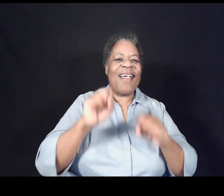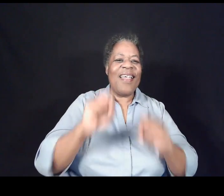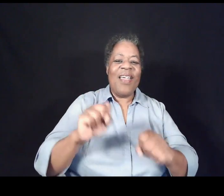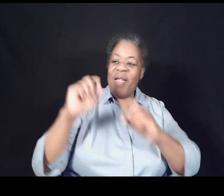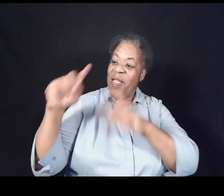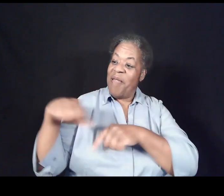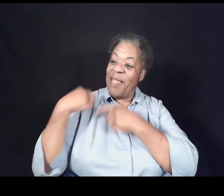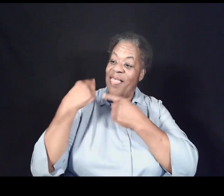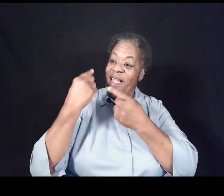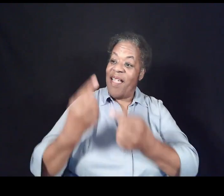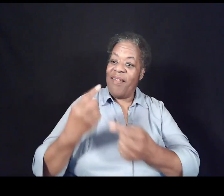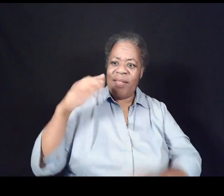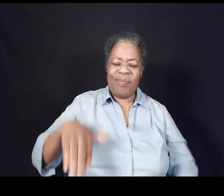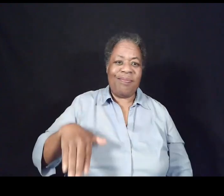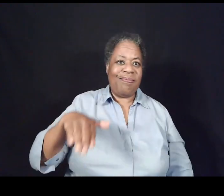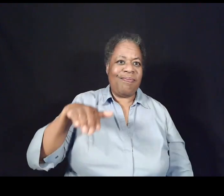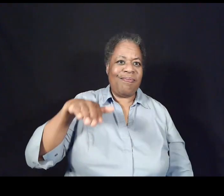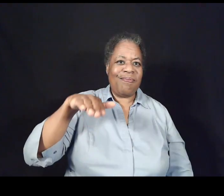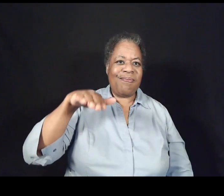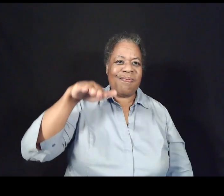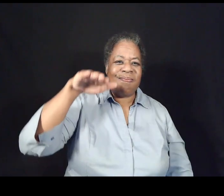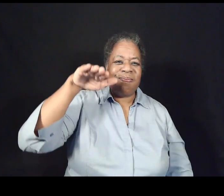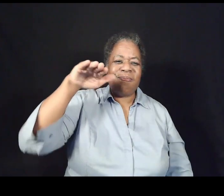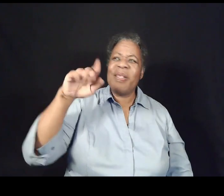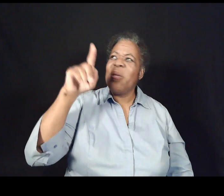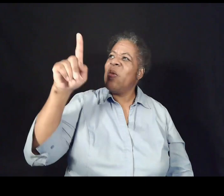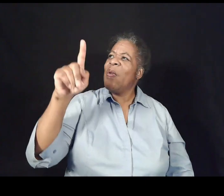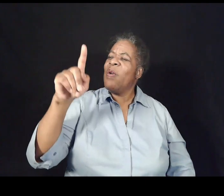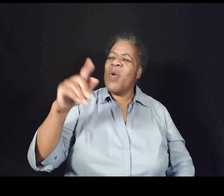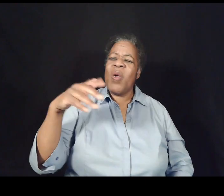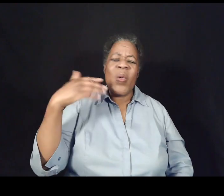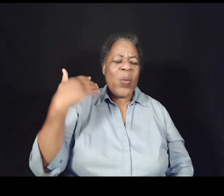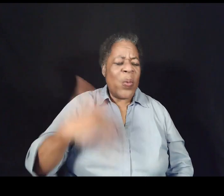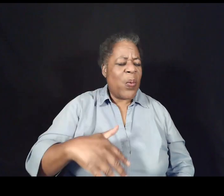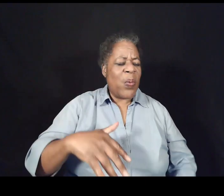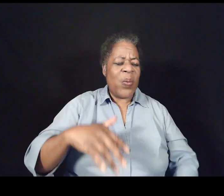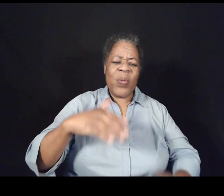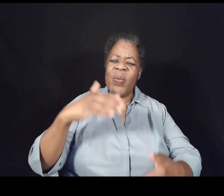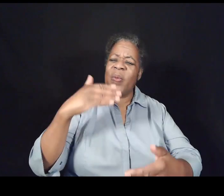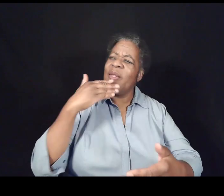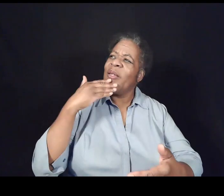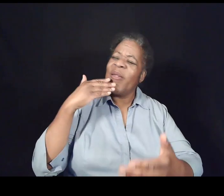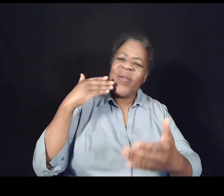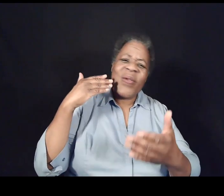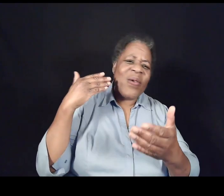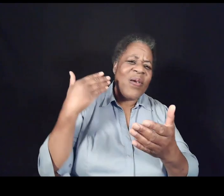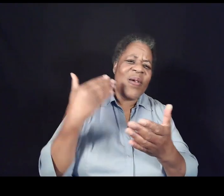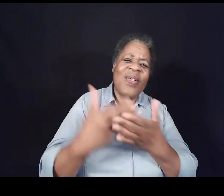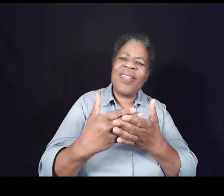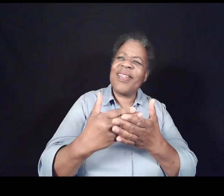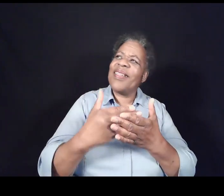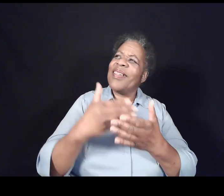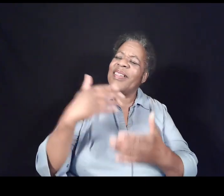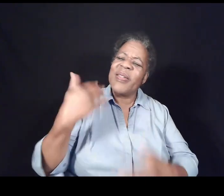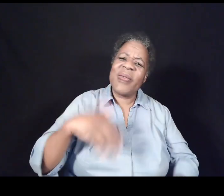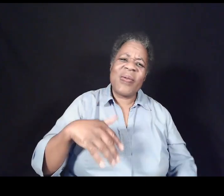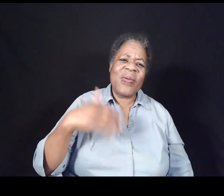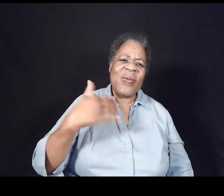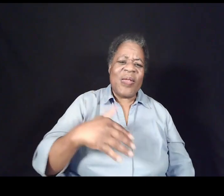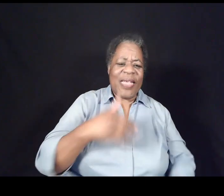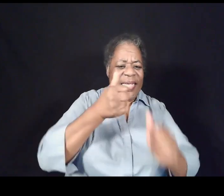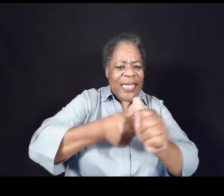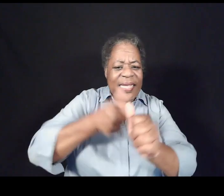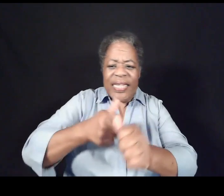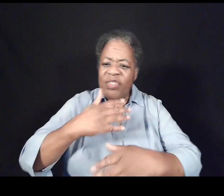And all my life you have been so, so good.